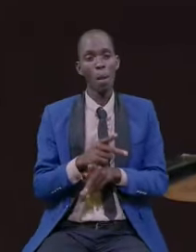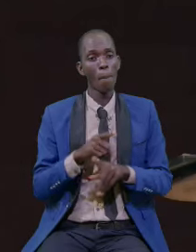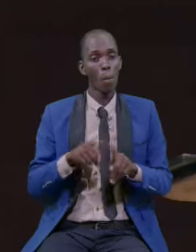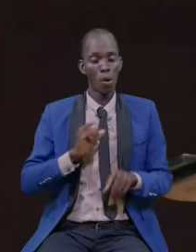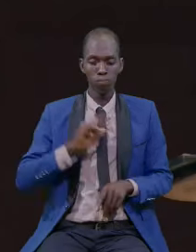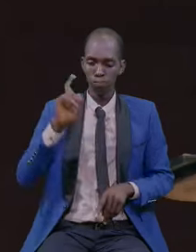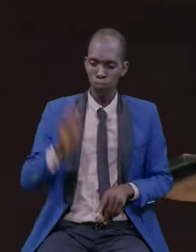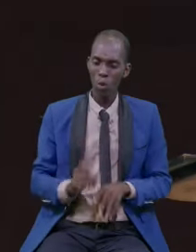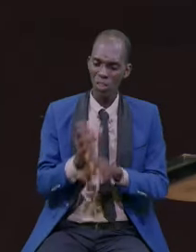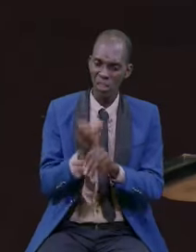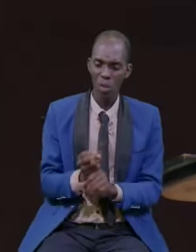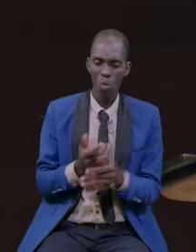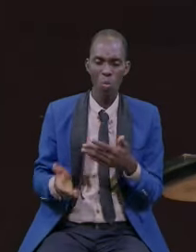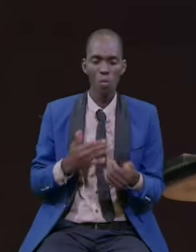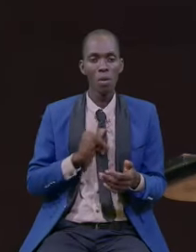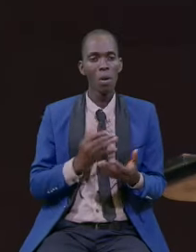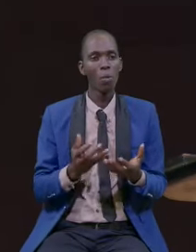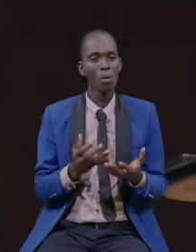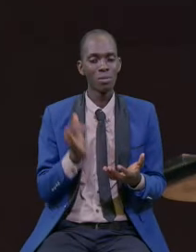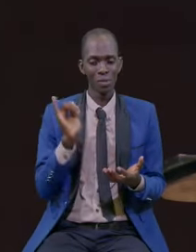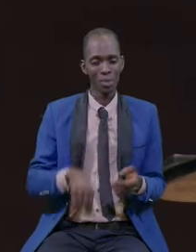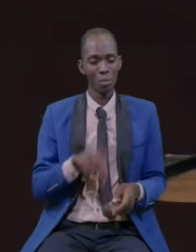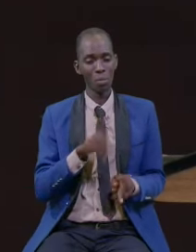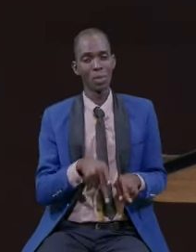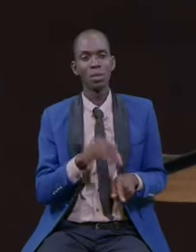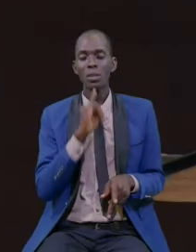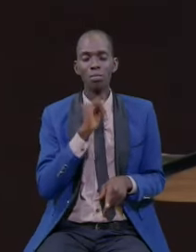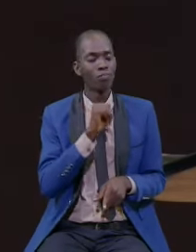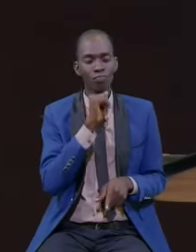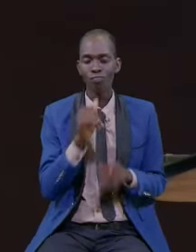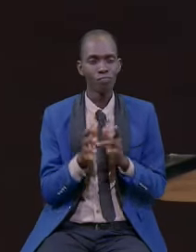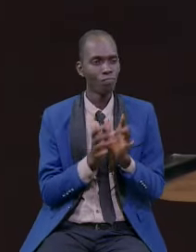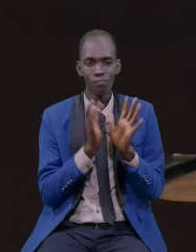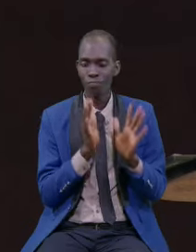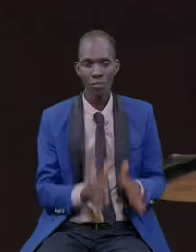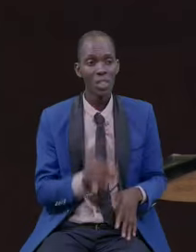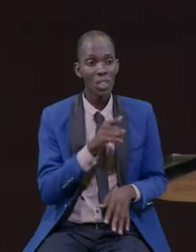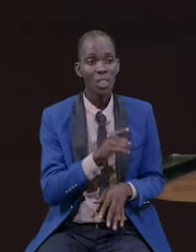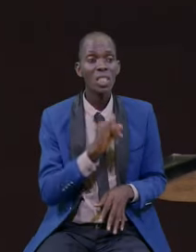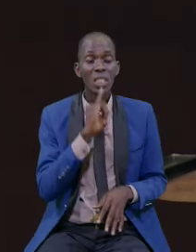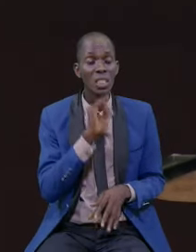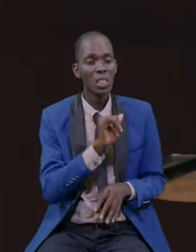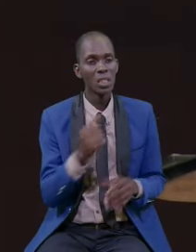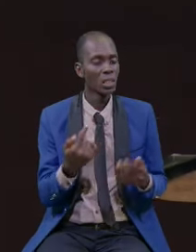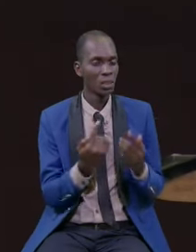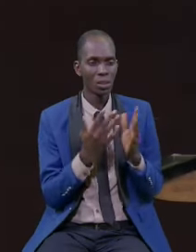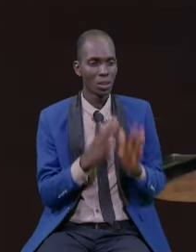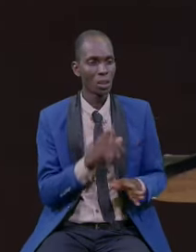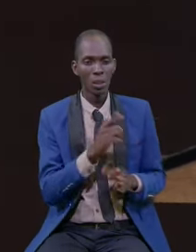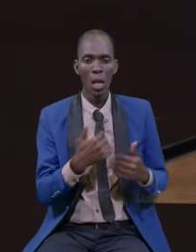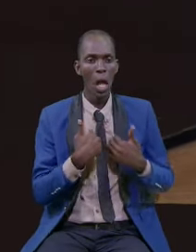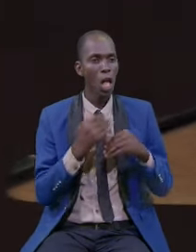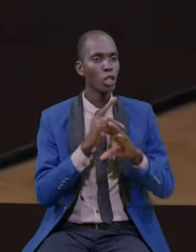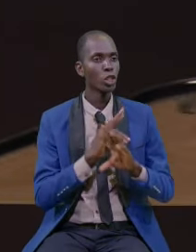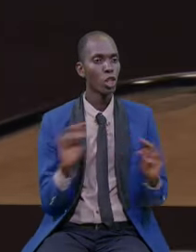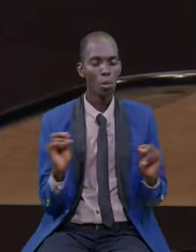way. That's an unbeliever. No patience, no faith in God. How did